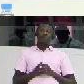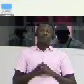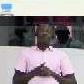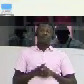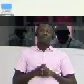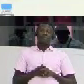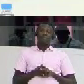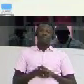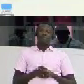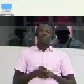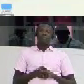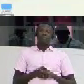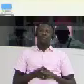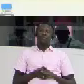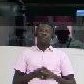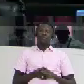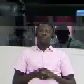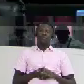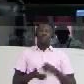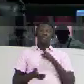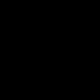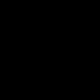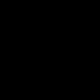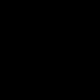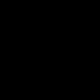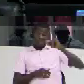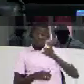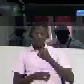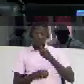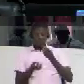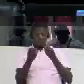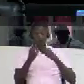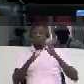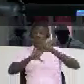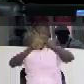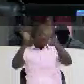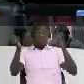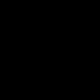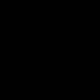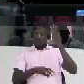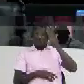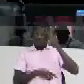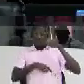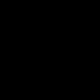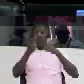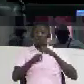nañ leen duma. And you have agreed to tell us witch hunting exercise